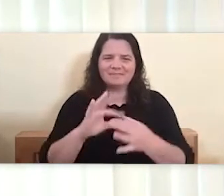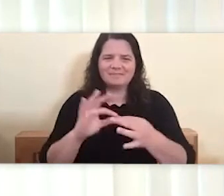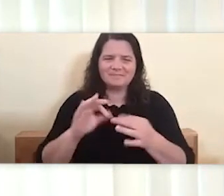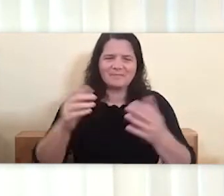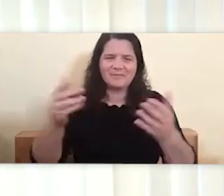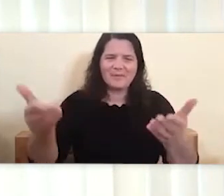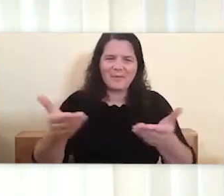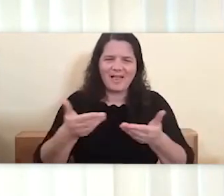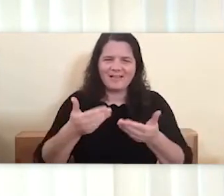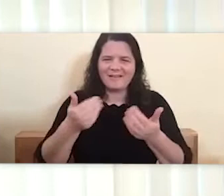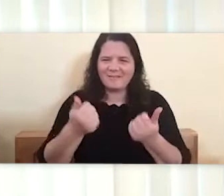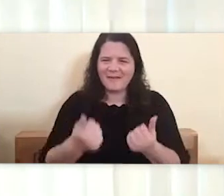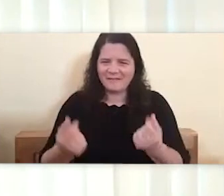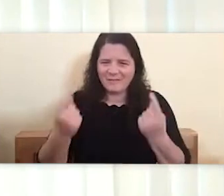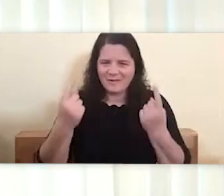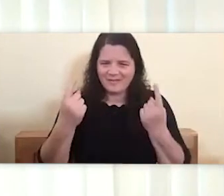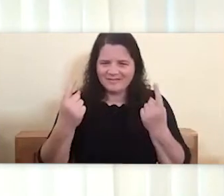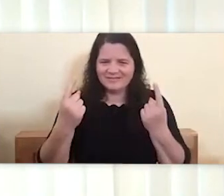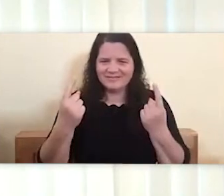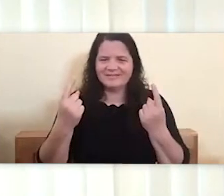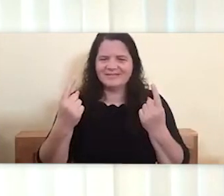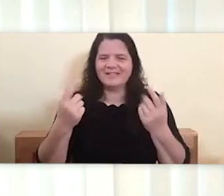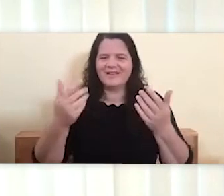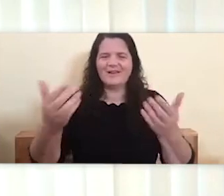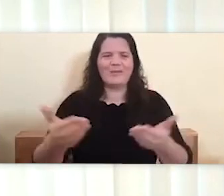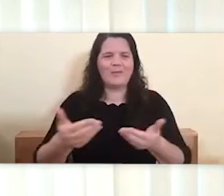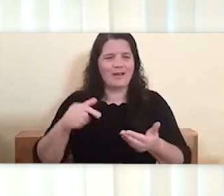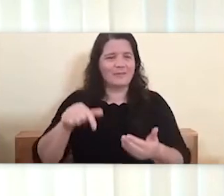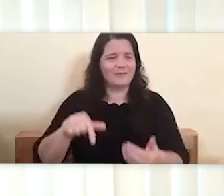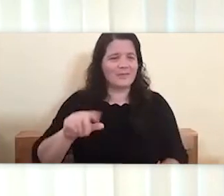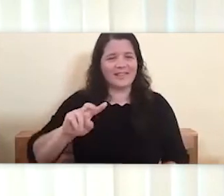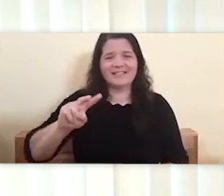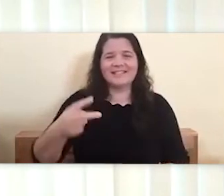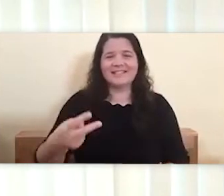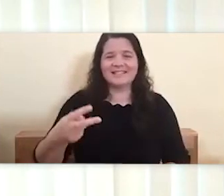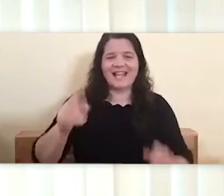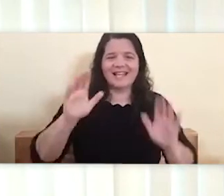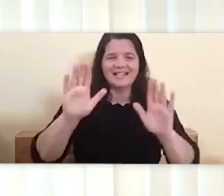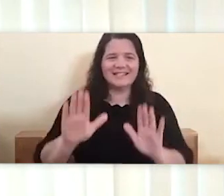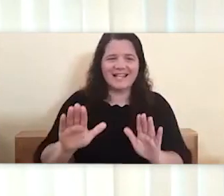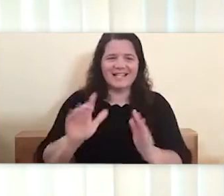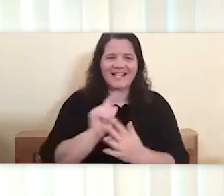Welcome to the second Sunday series